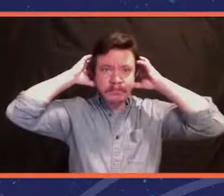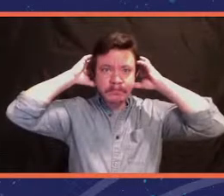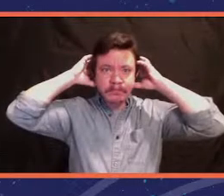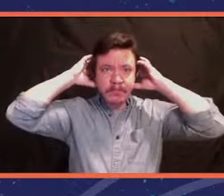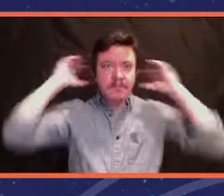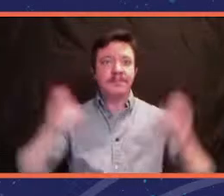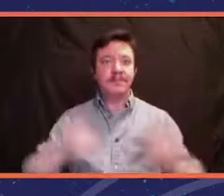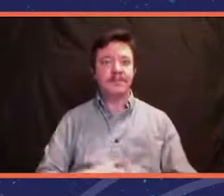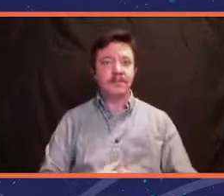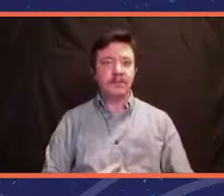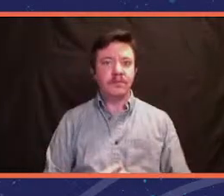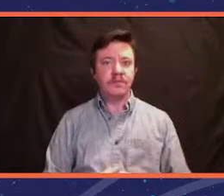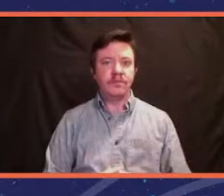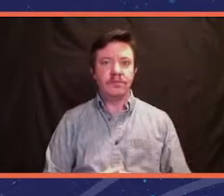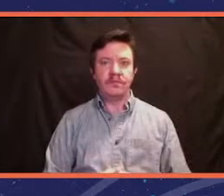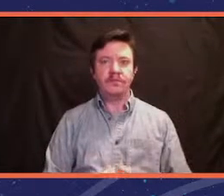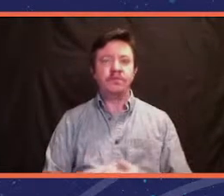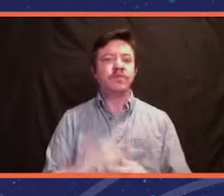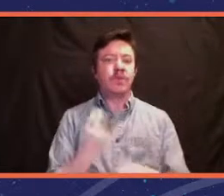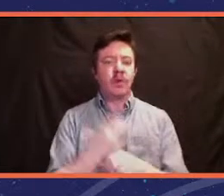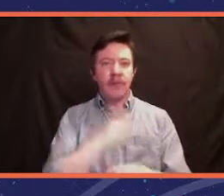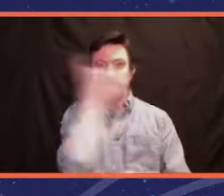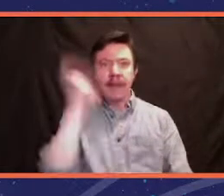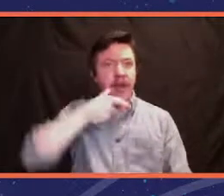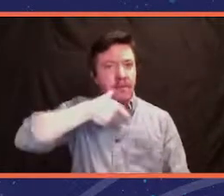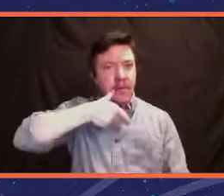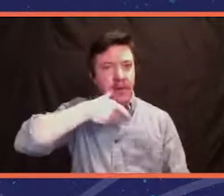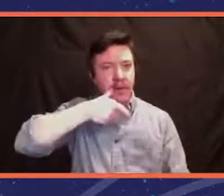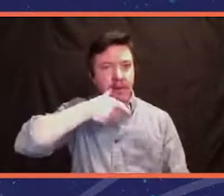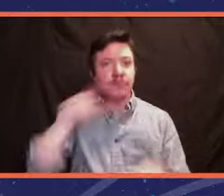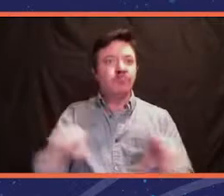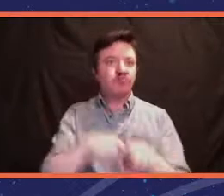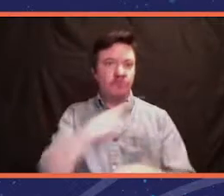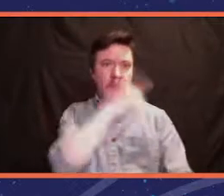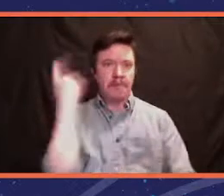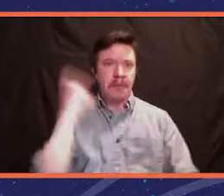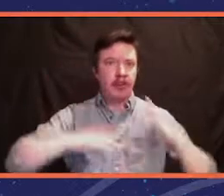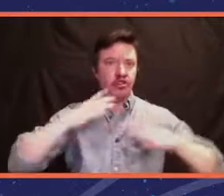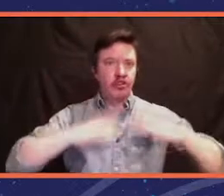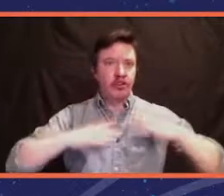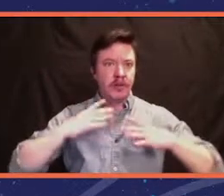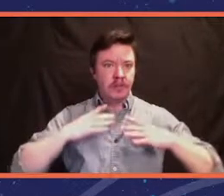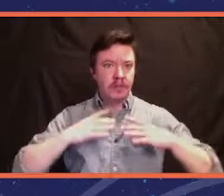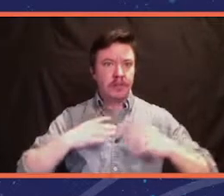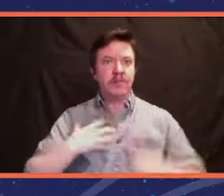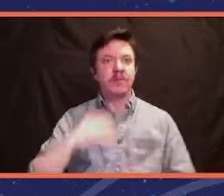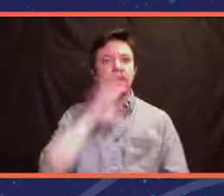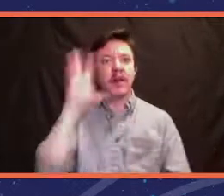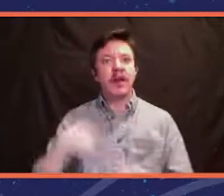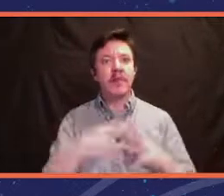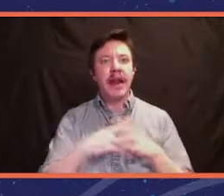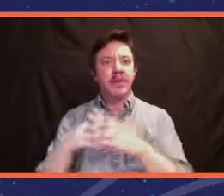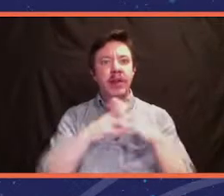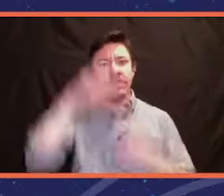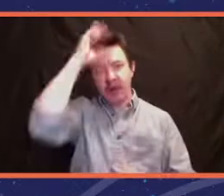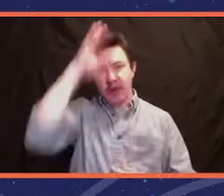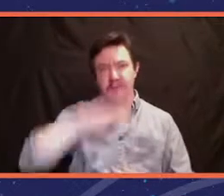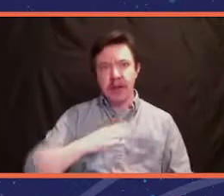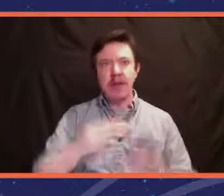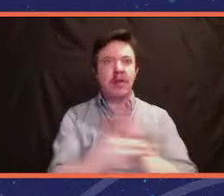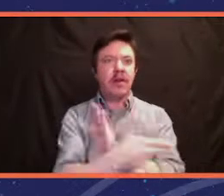headphones with a black mic. I'm also wearing a black shirt. I am an African-American male identified